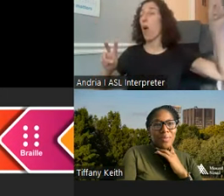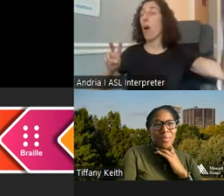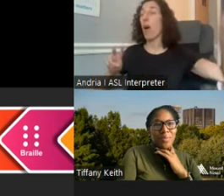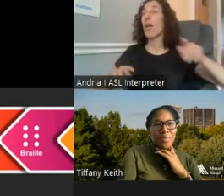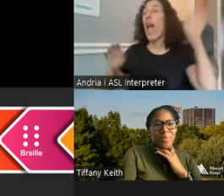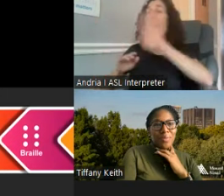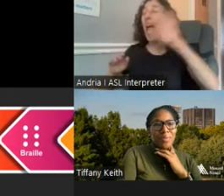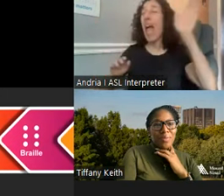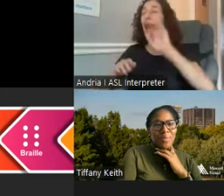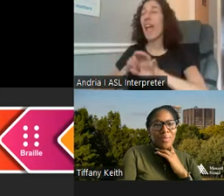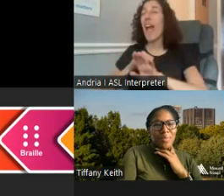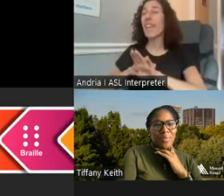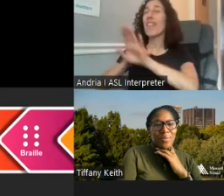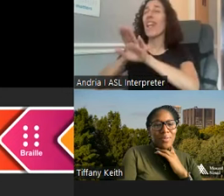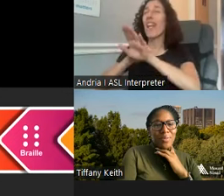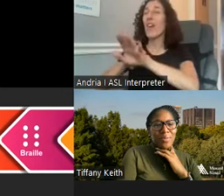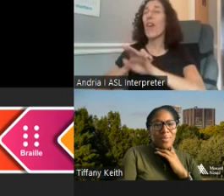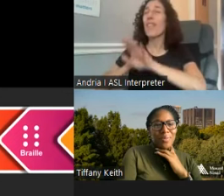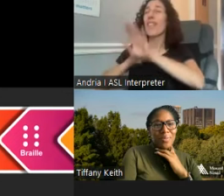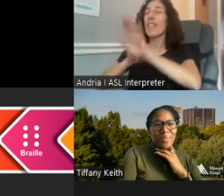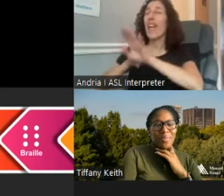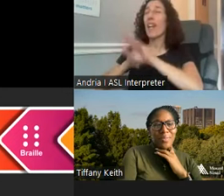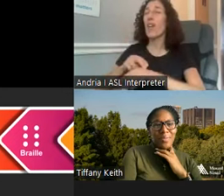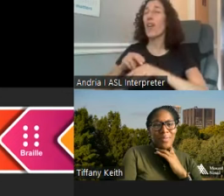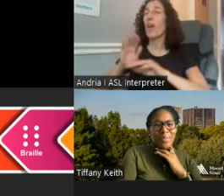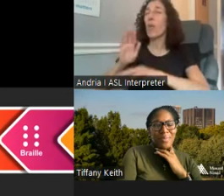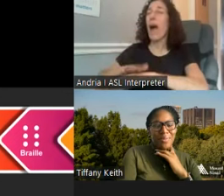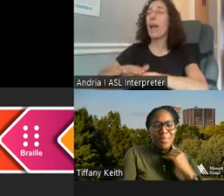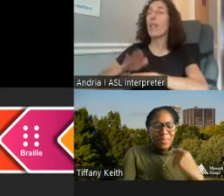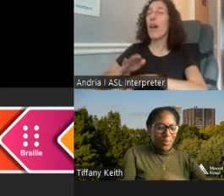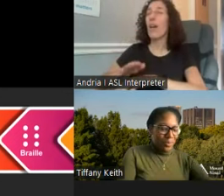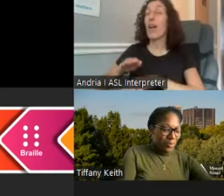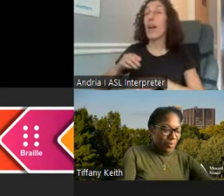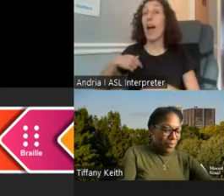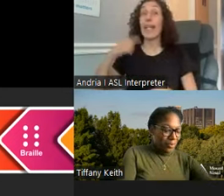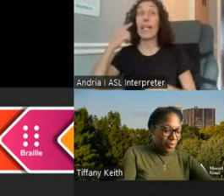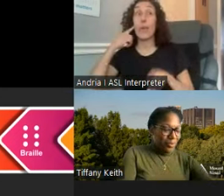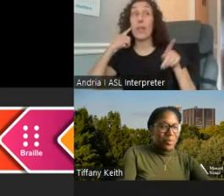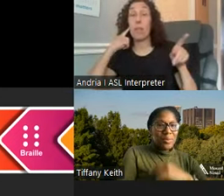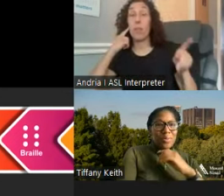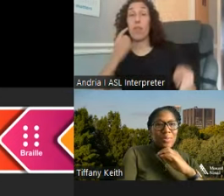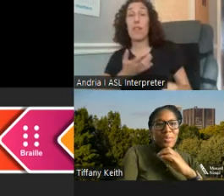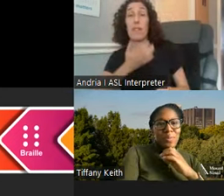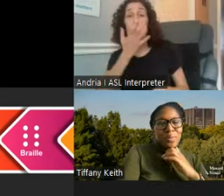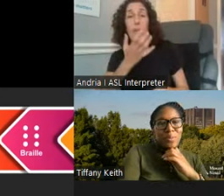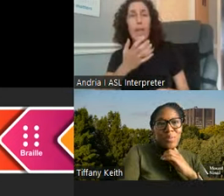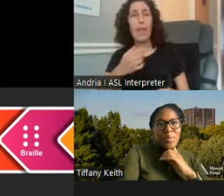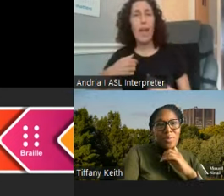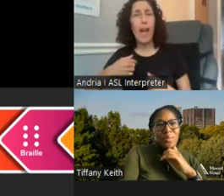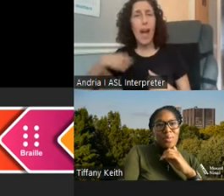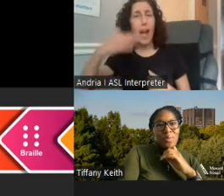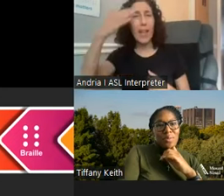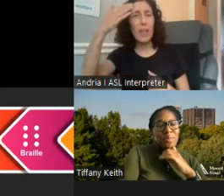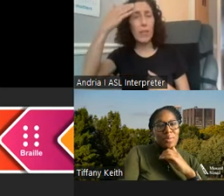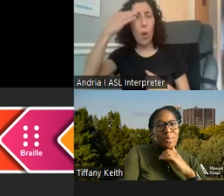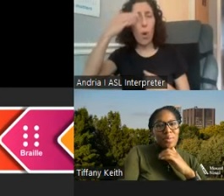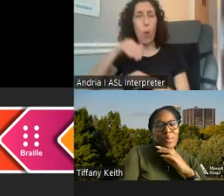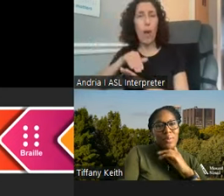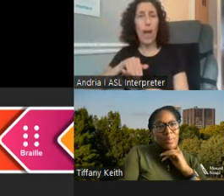there's an escalator." And I'm like just ignoring him because I'm heading towards it on purpose. And